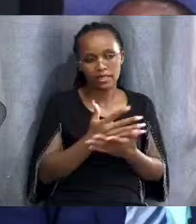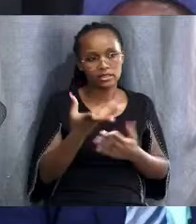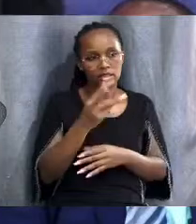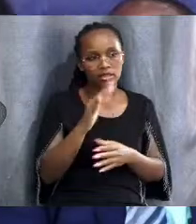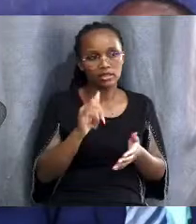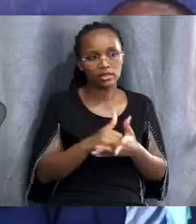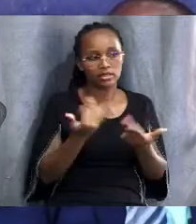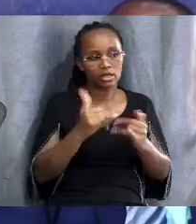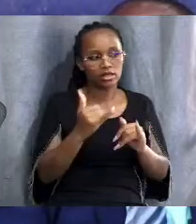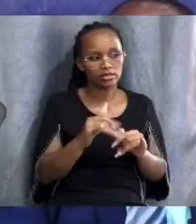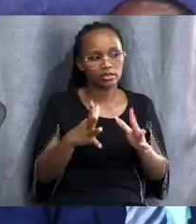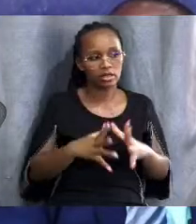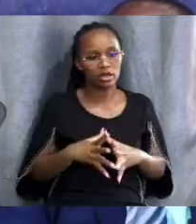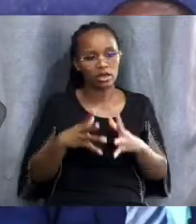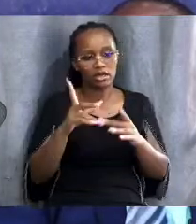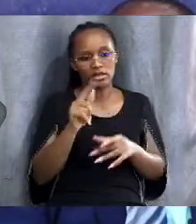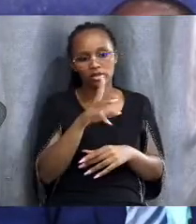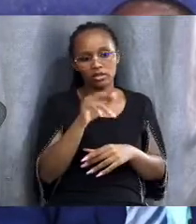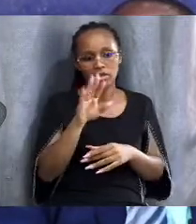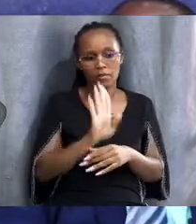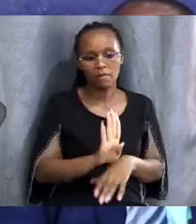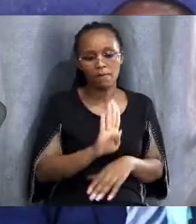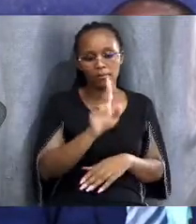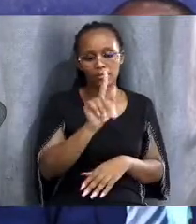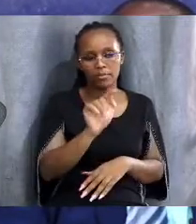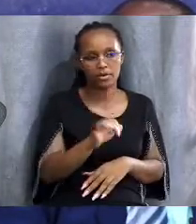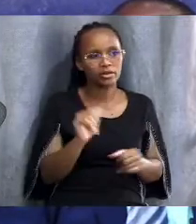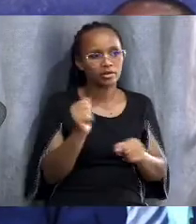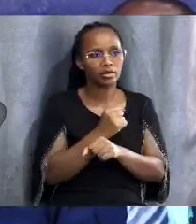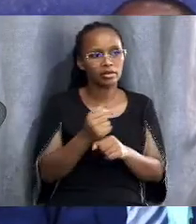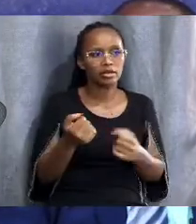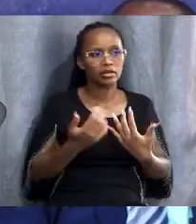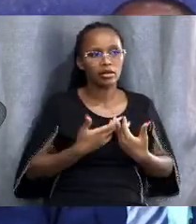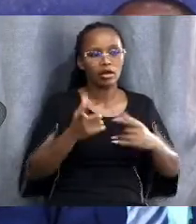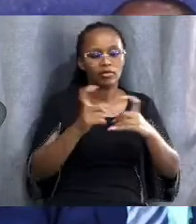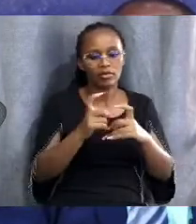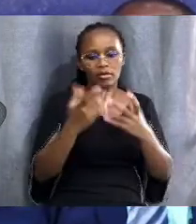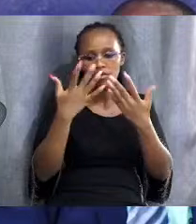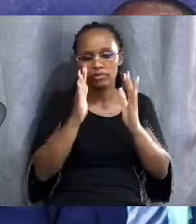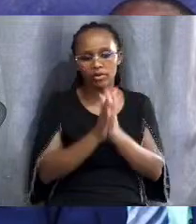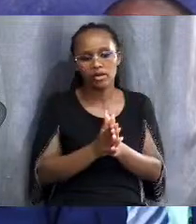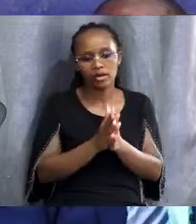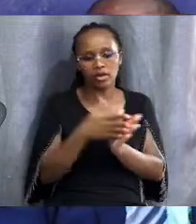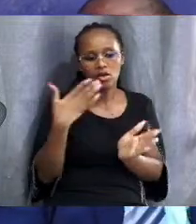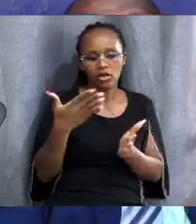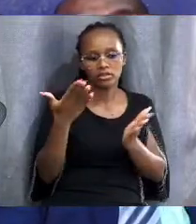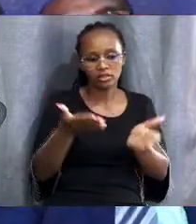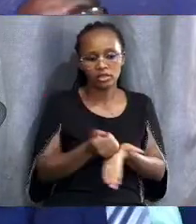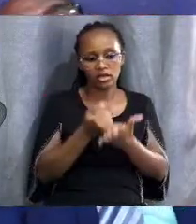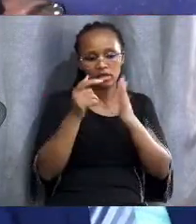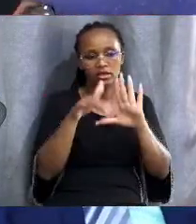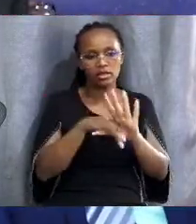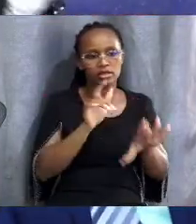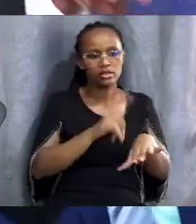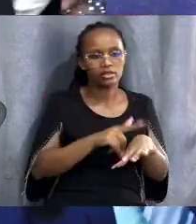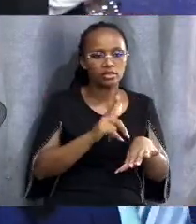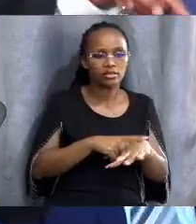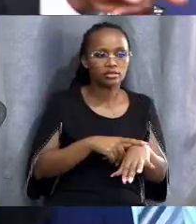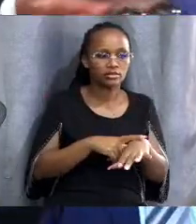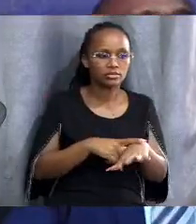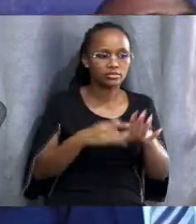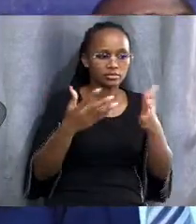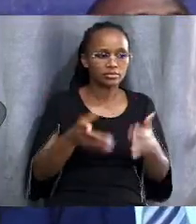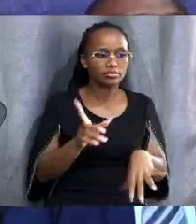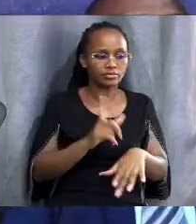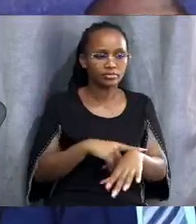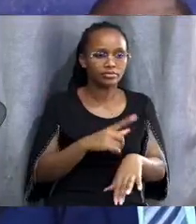them were trying to read tributes and they could not because they are so weak. But he is the ever-present help in times of this, in